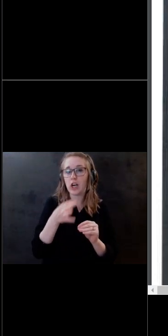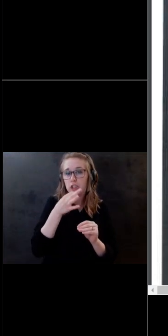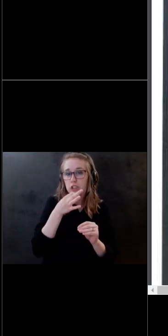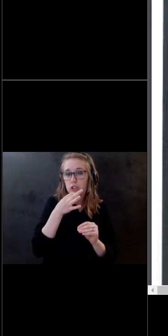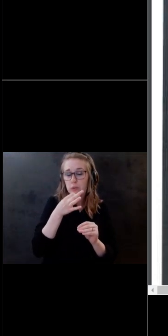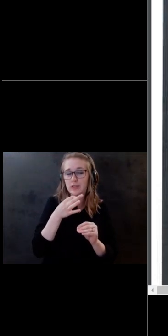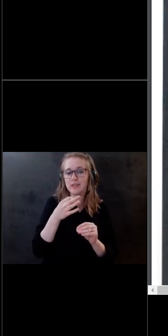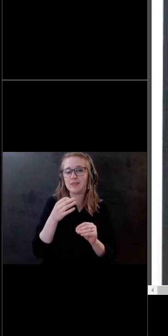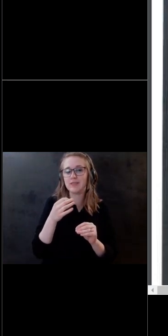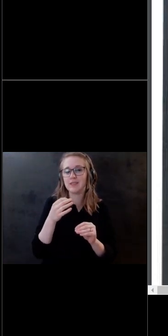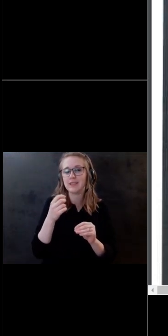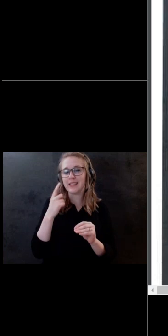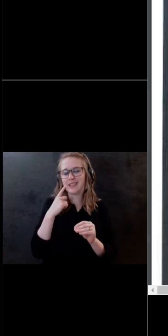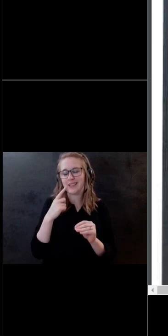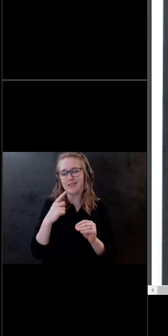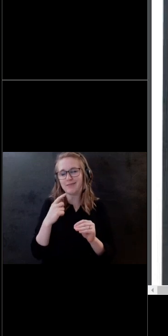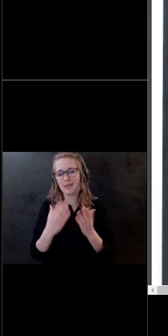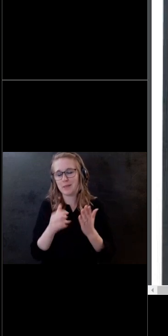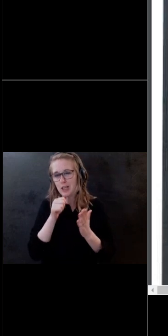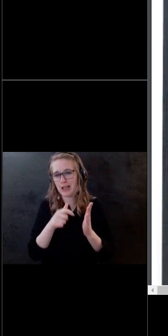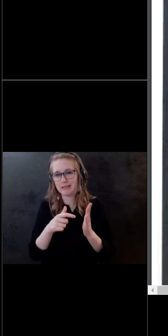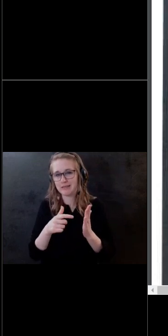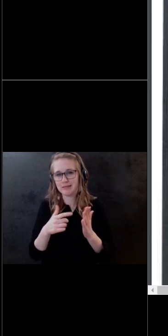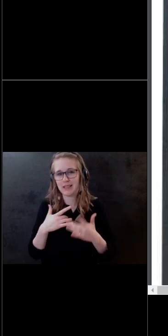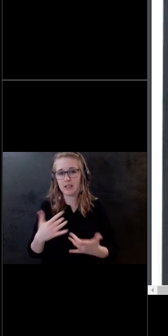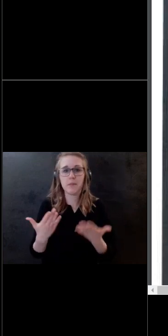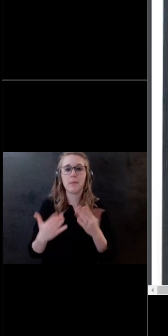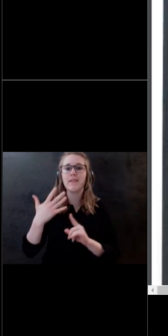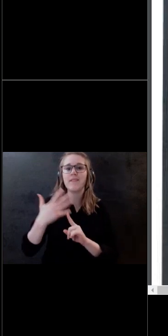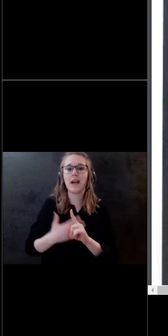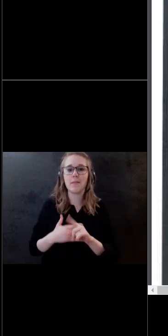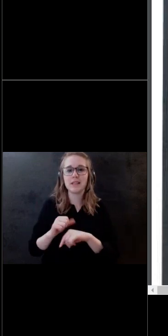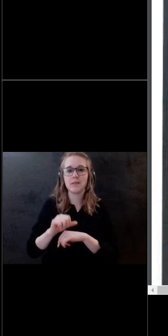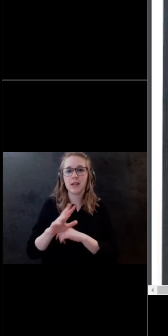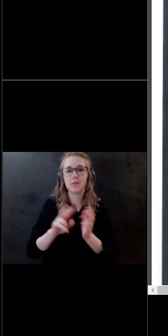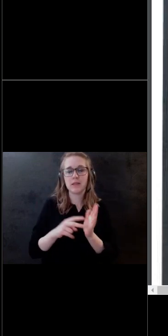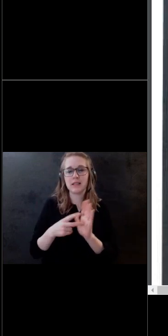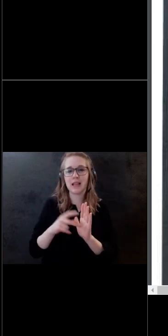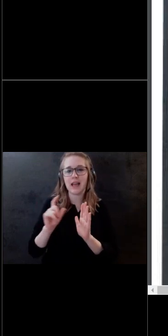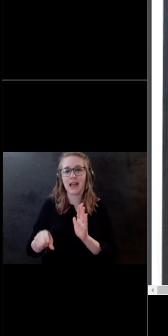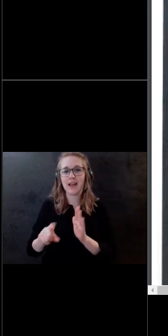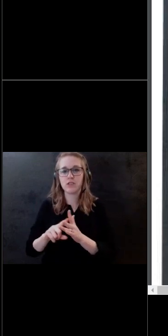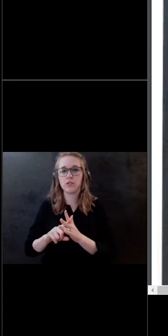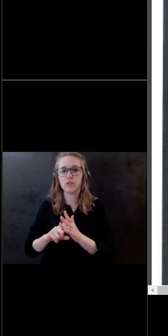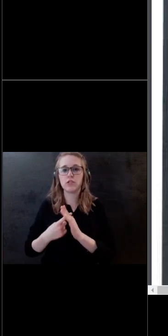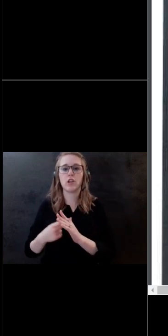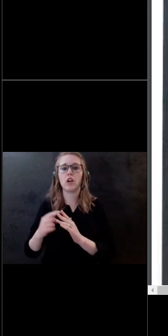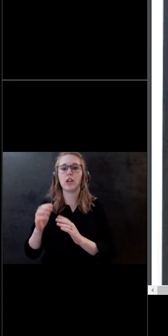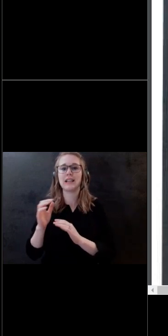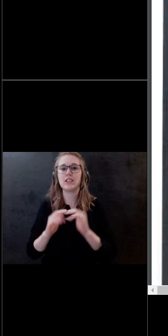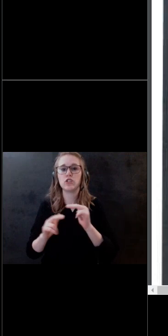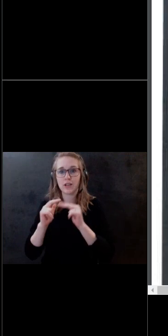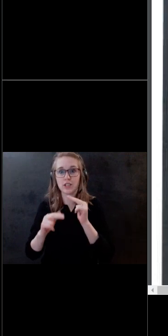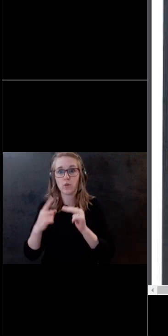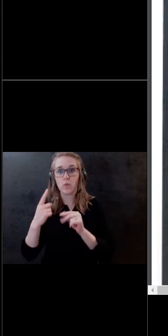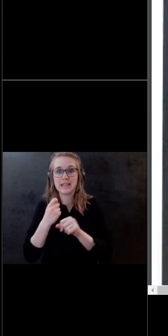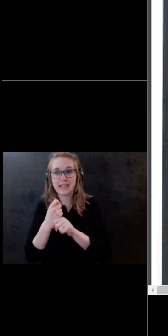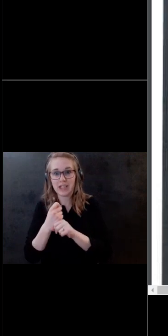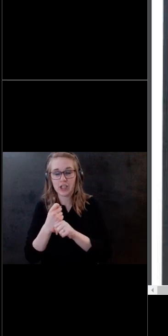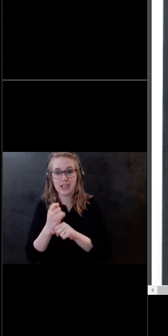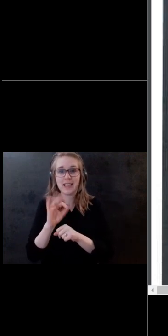Miskell's represented is unlikely, but say they were to submit within 5 months, they would have to commence construction within a year. If you provide only